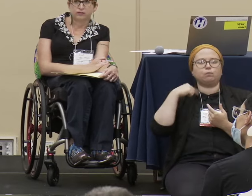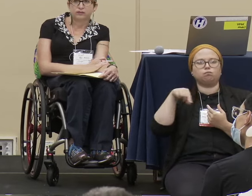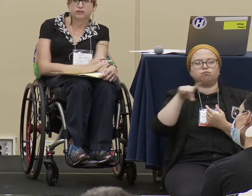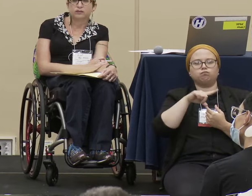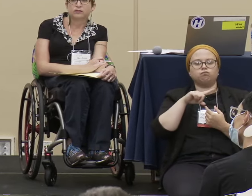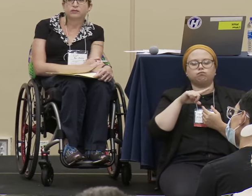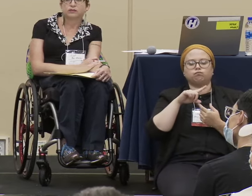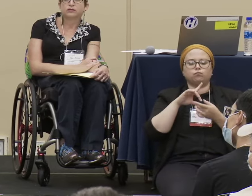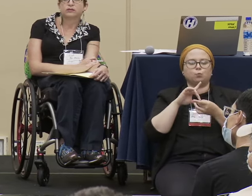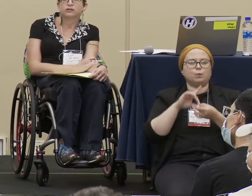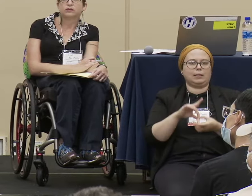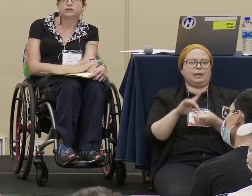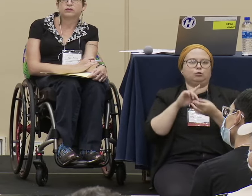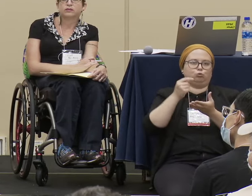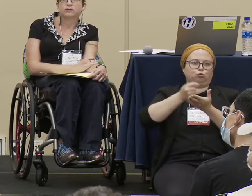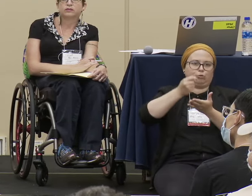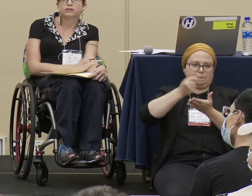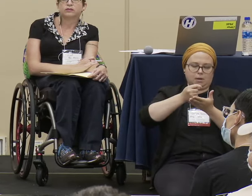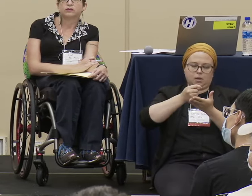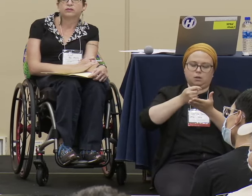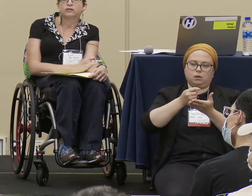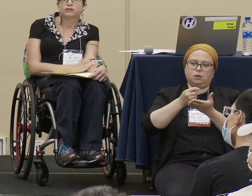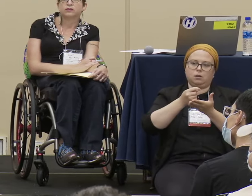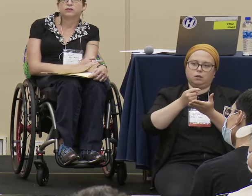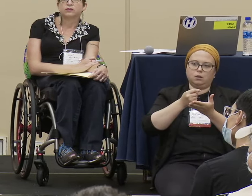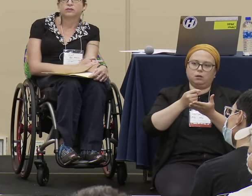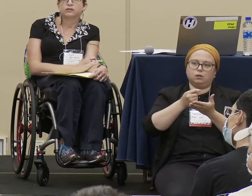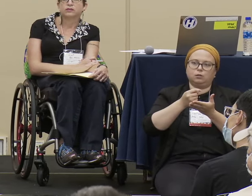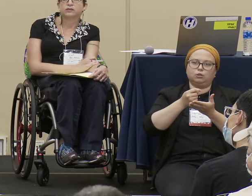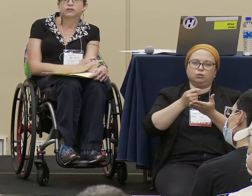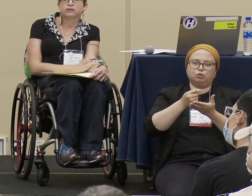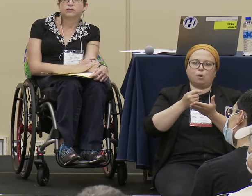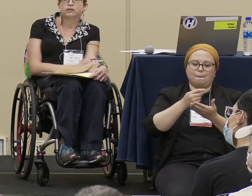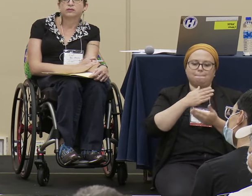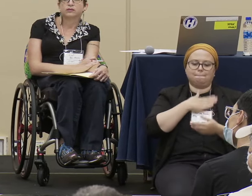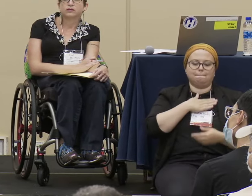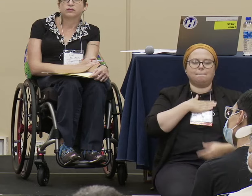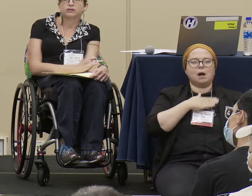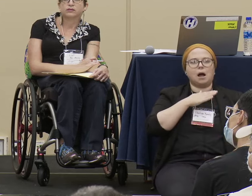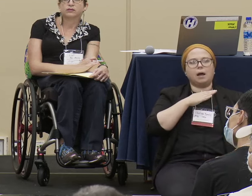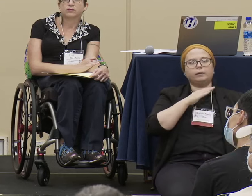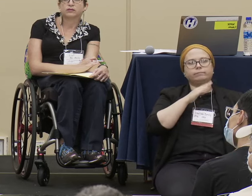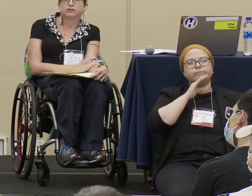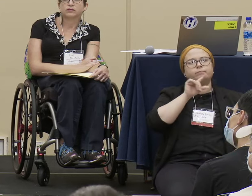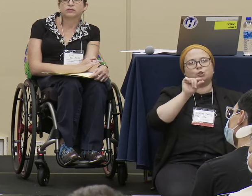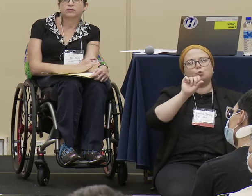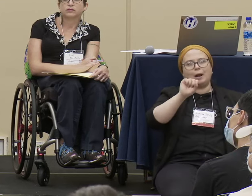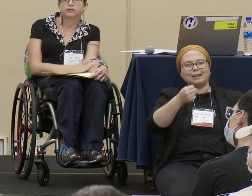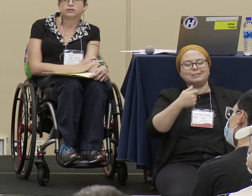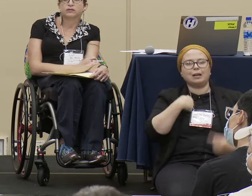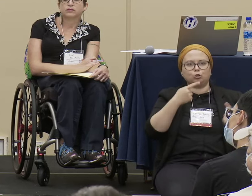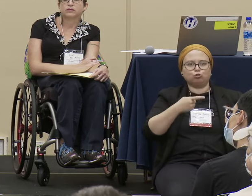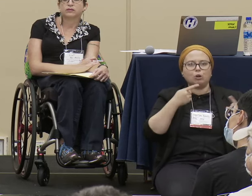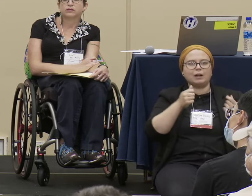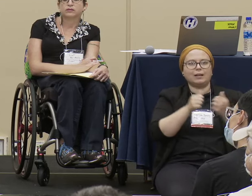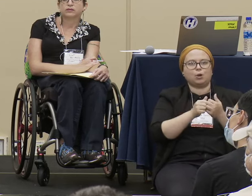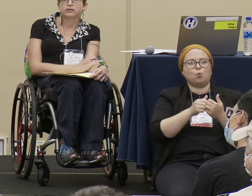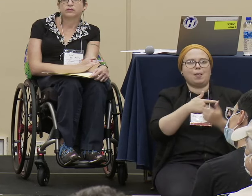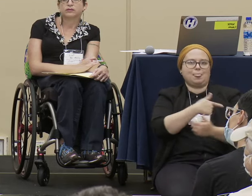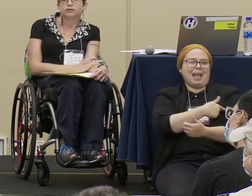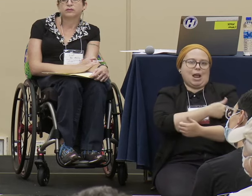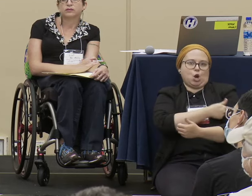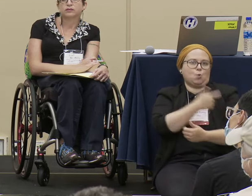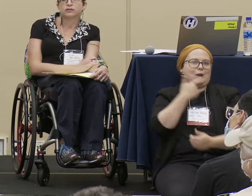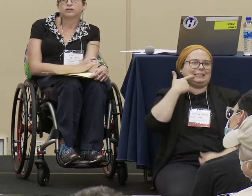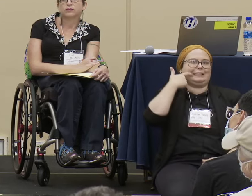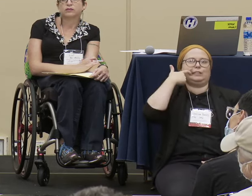treatment. I spent the better part of my 20s struggling with heroin addiction and a slew of